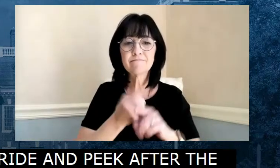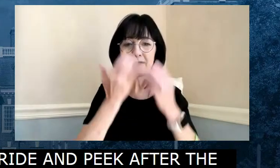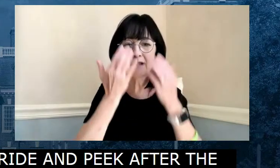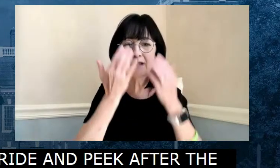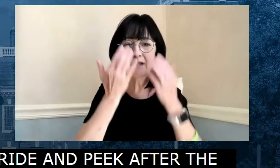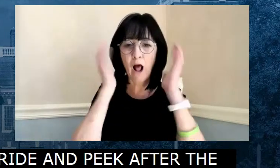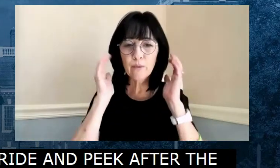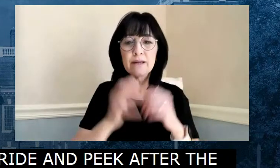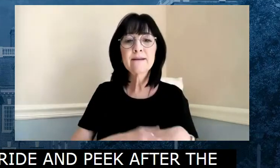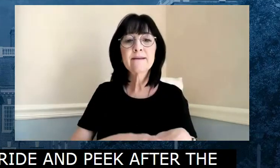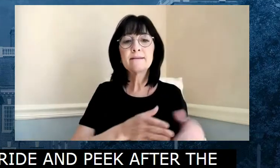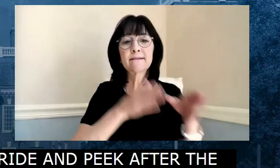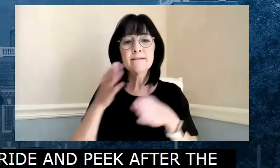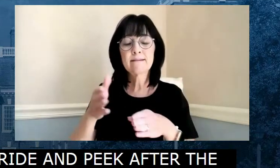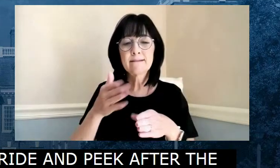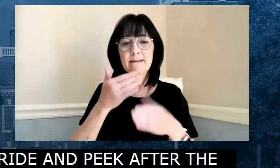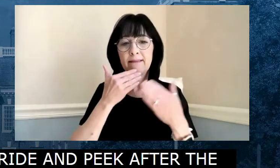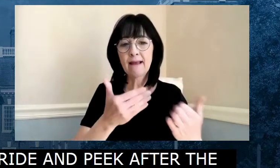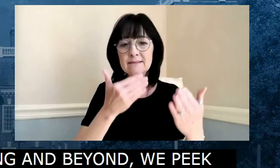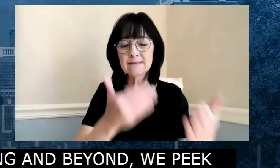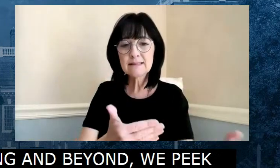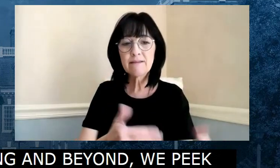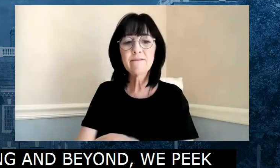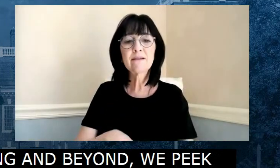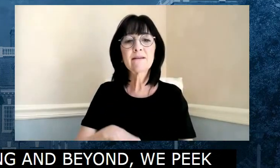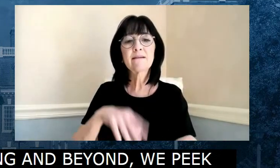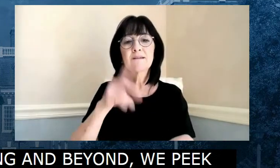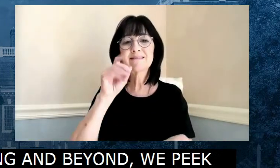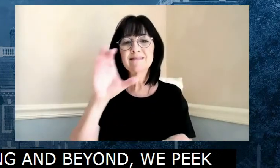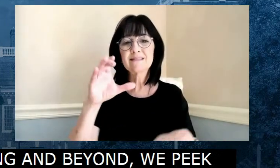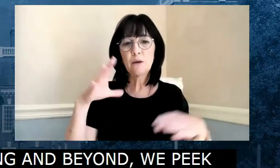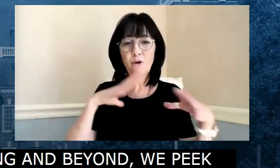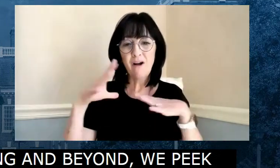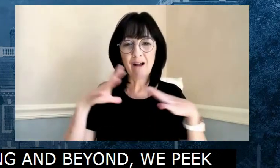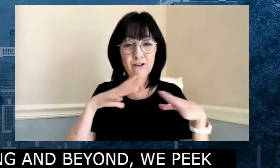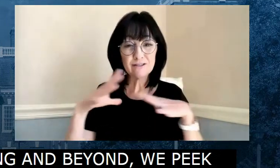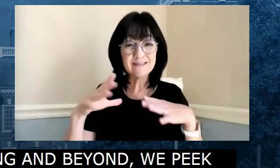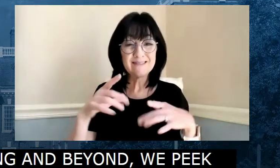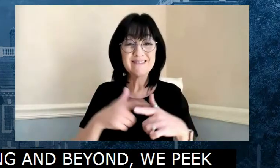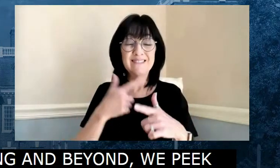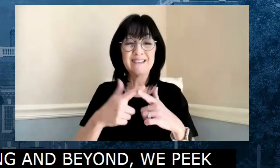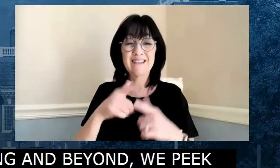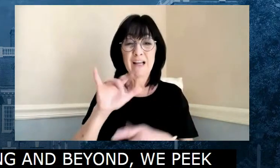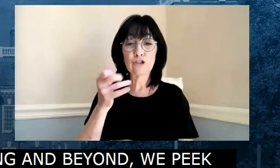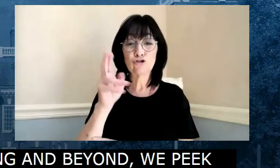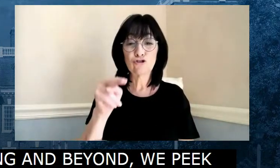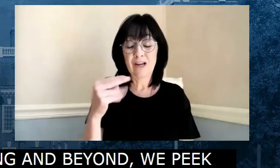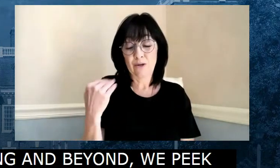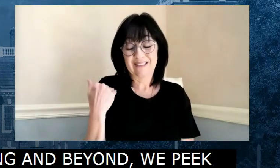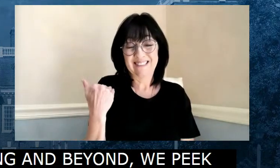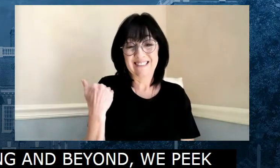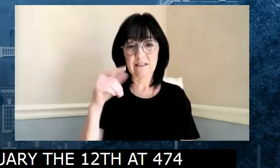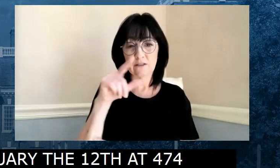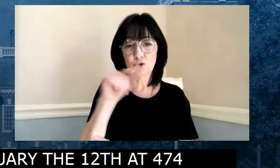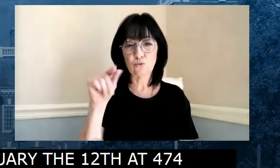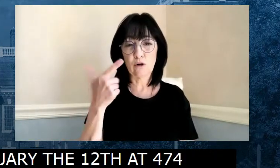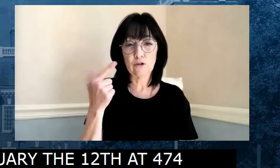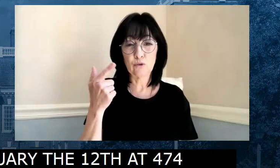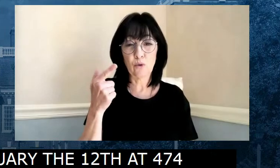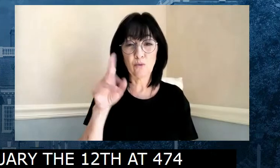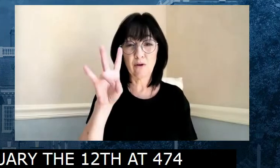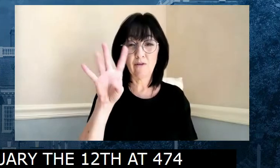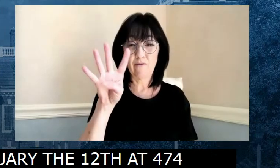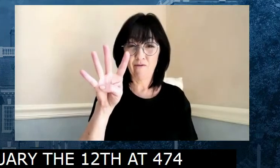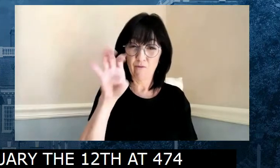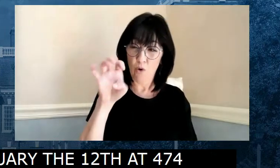out there in early January the 12th at 474 hospitalizations. So a peak that was higher